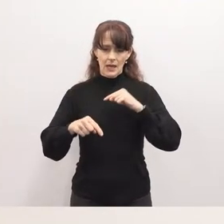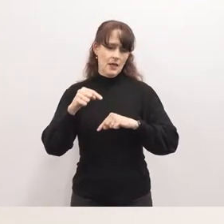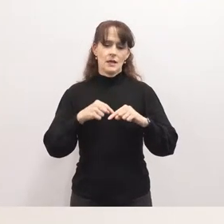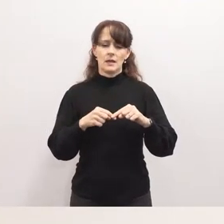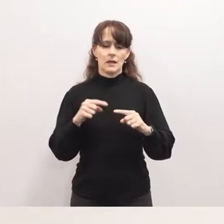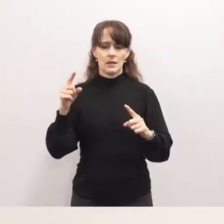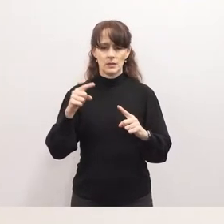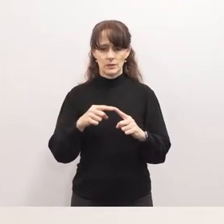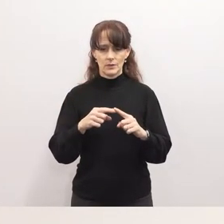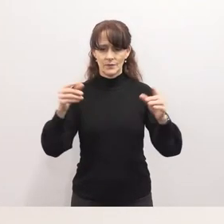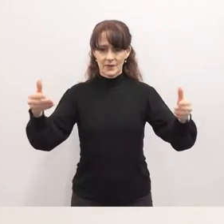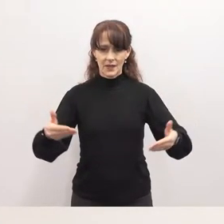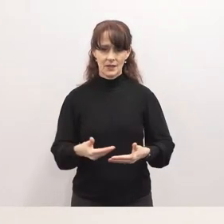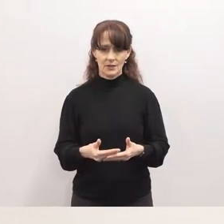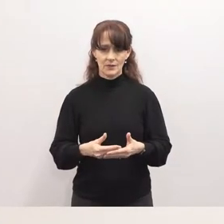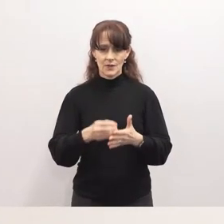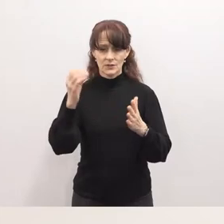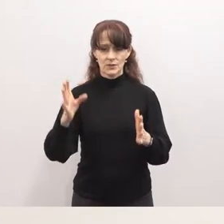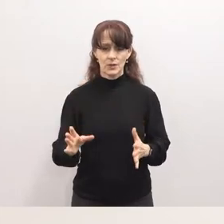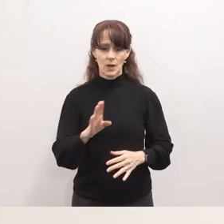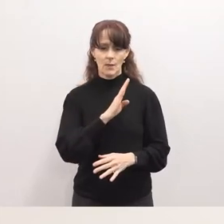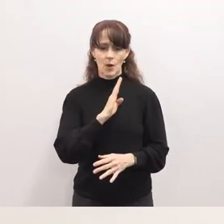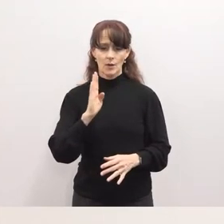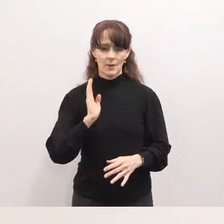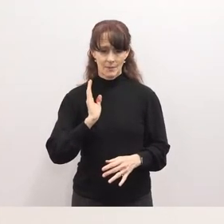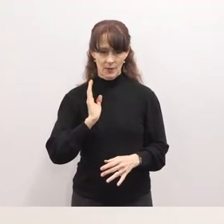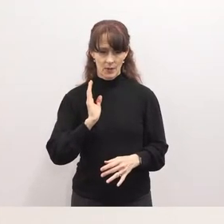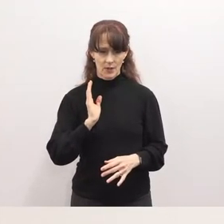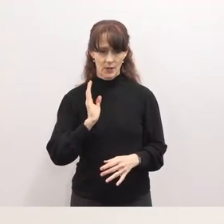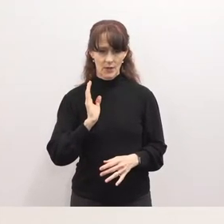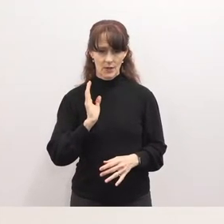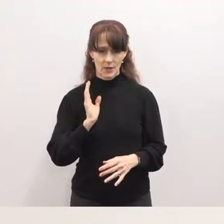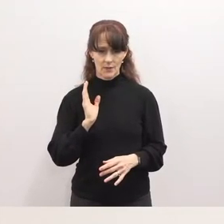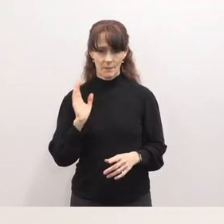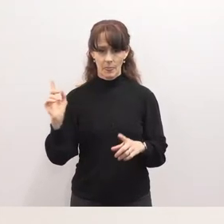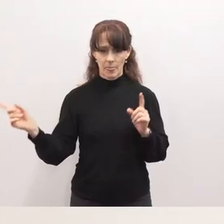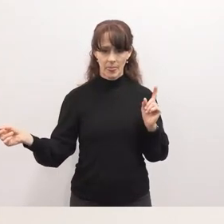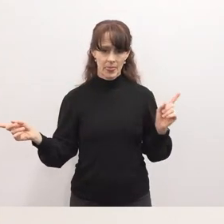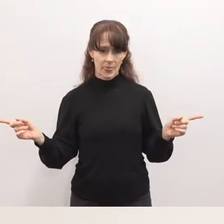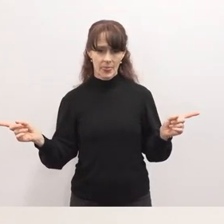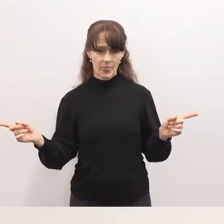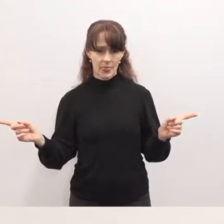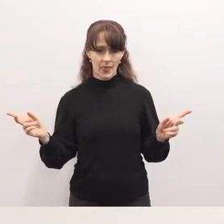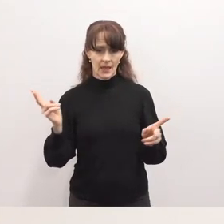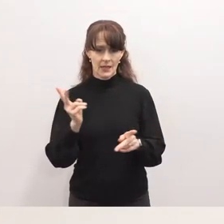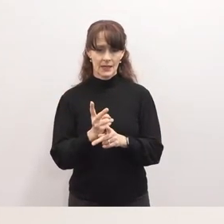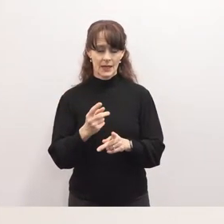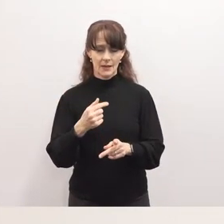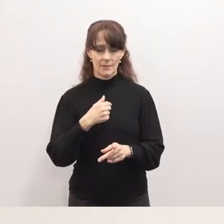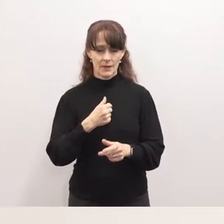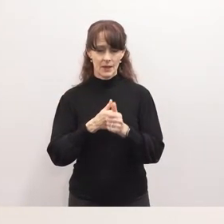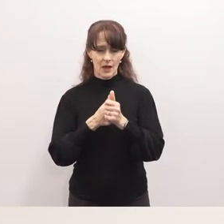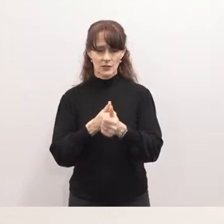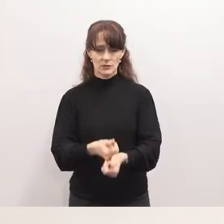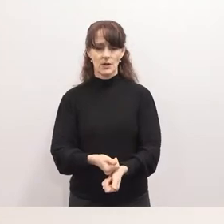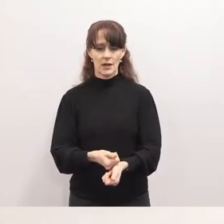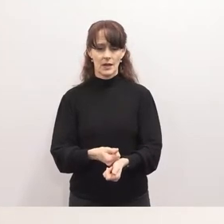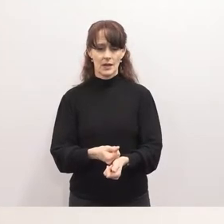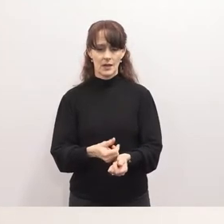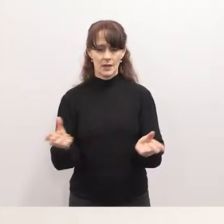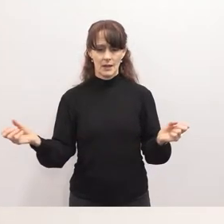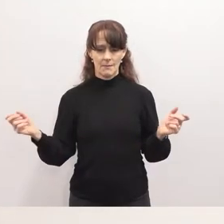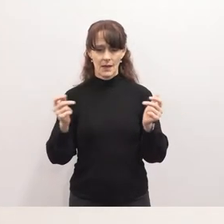to introduction of our student board member. And both of you on either side will keep me on track, or at least put me